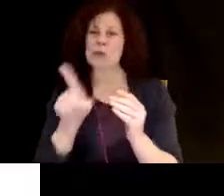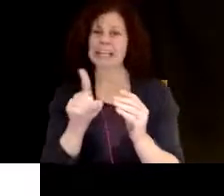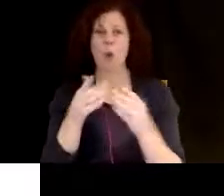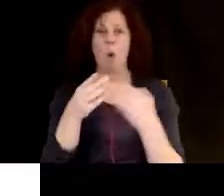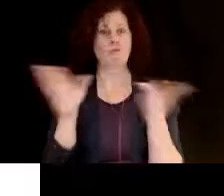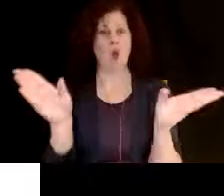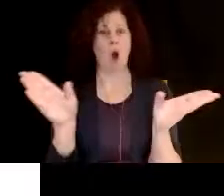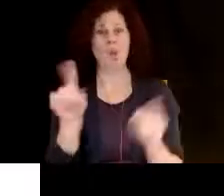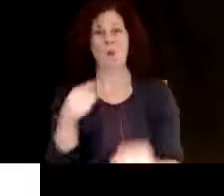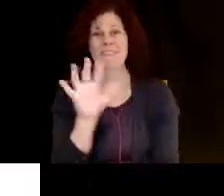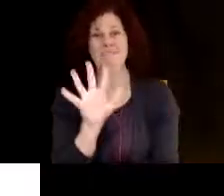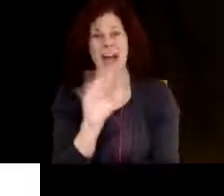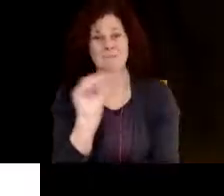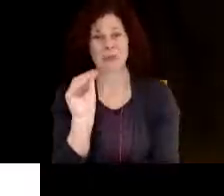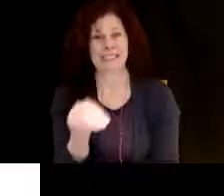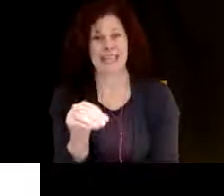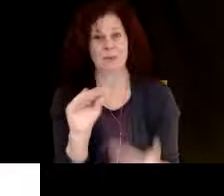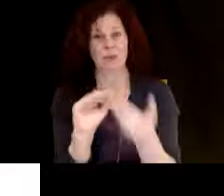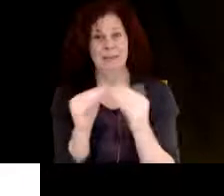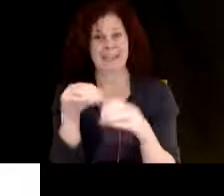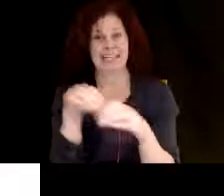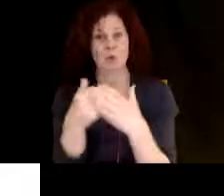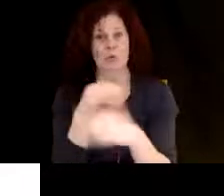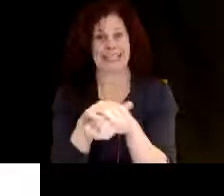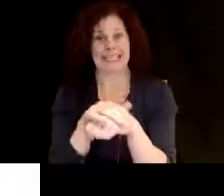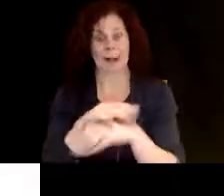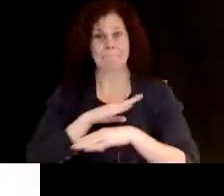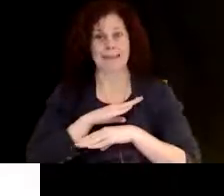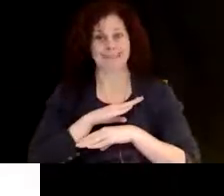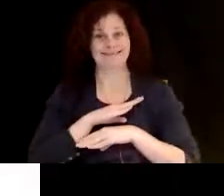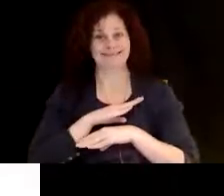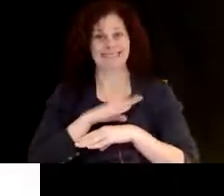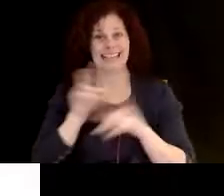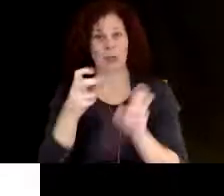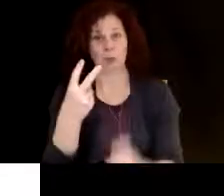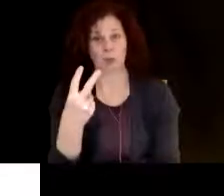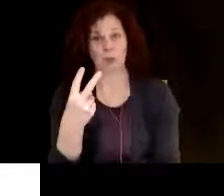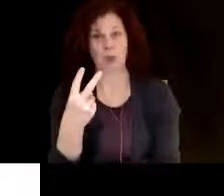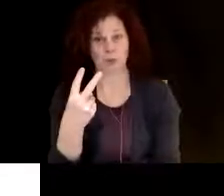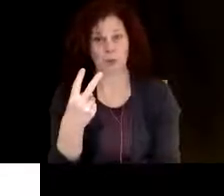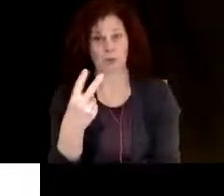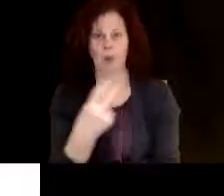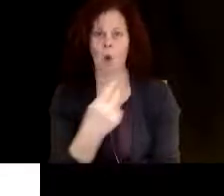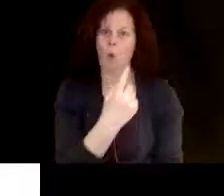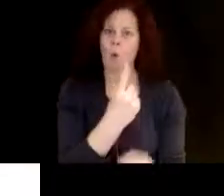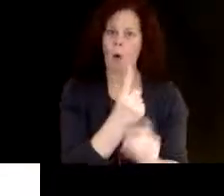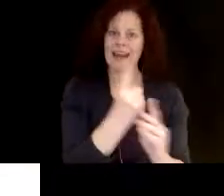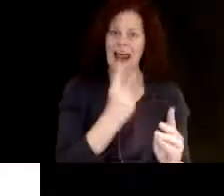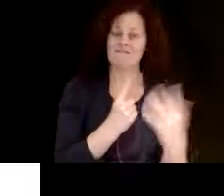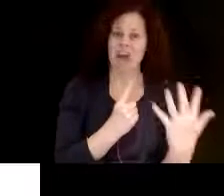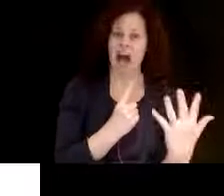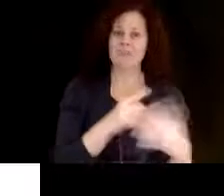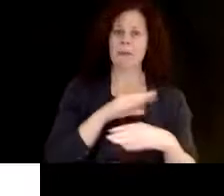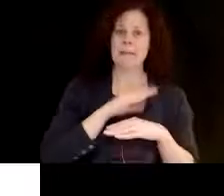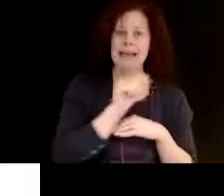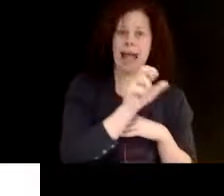all of their Title II obligations. About 1 in 5 were meeting the administrative requirements, and 1 in 7 were providing